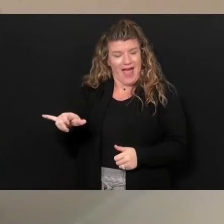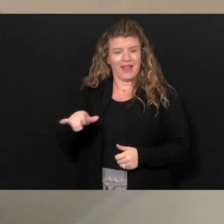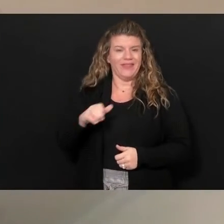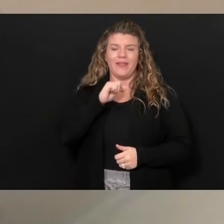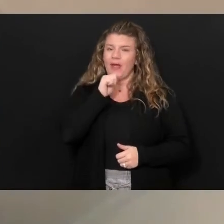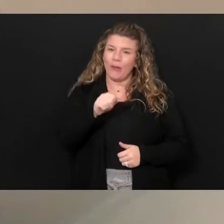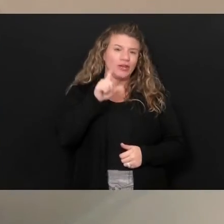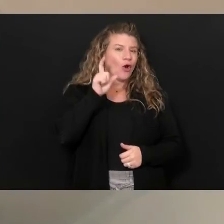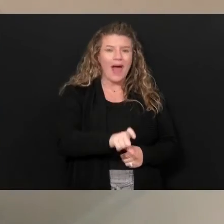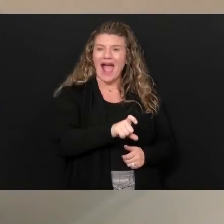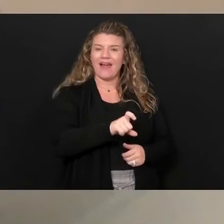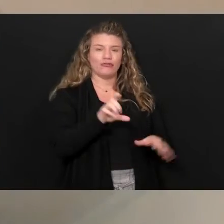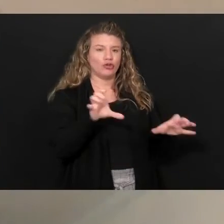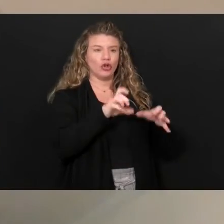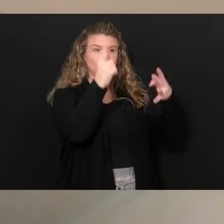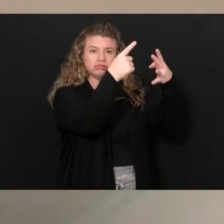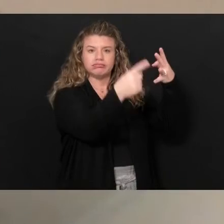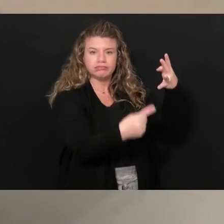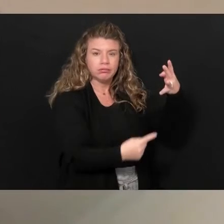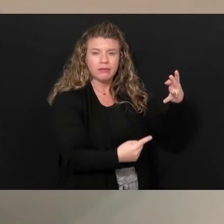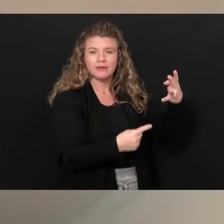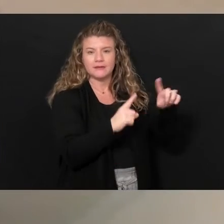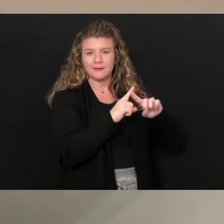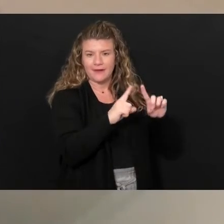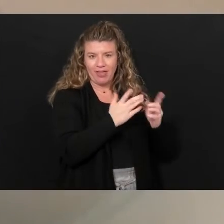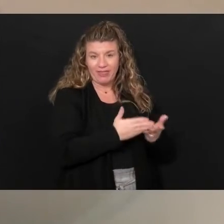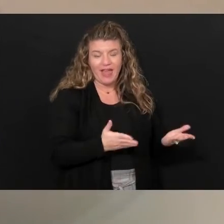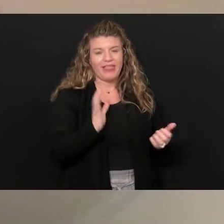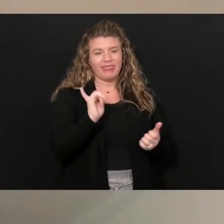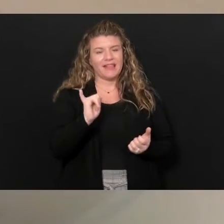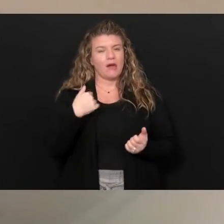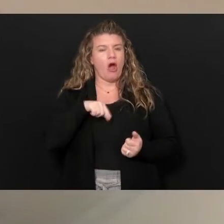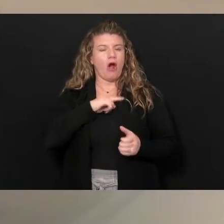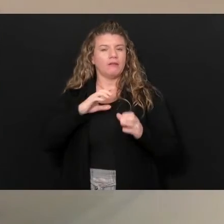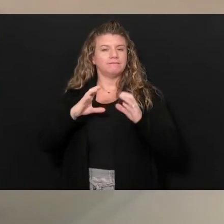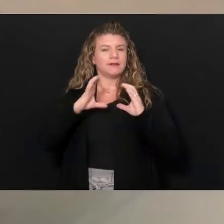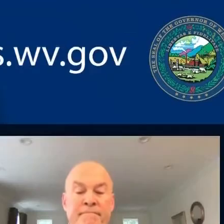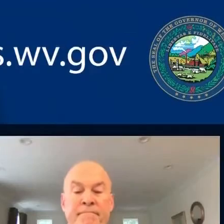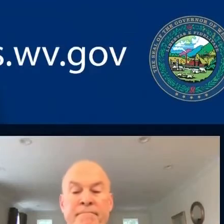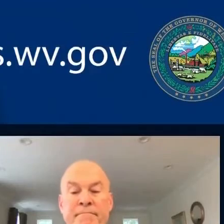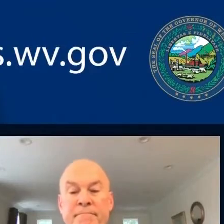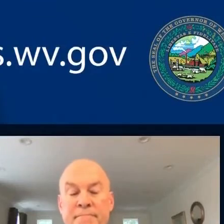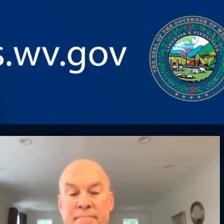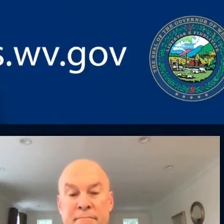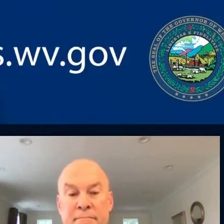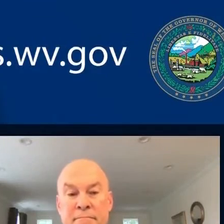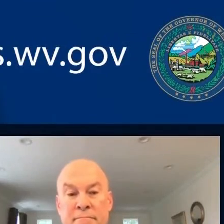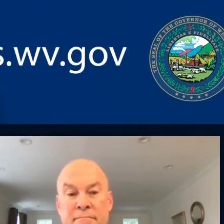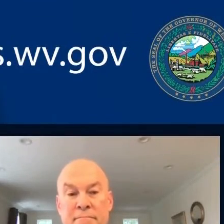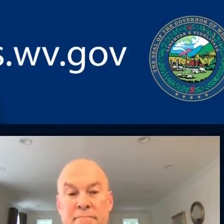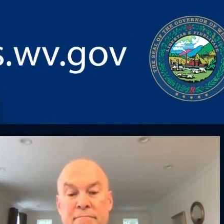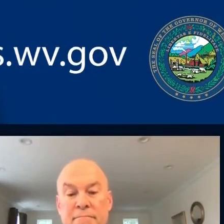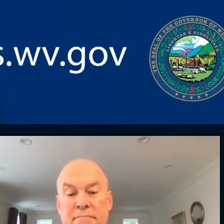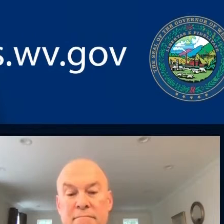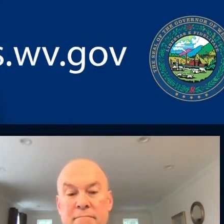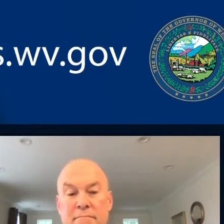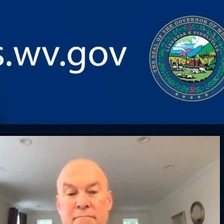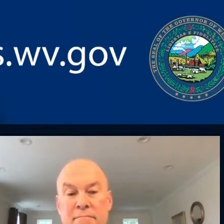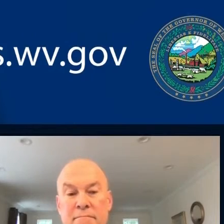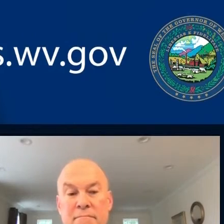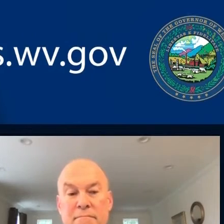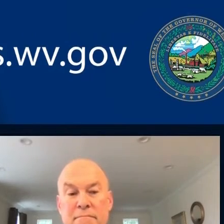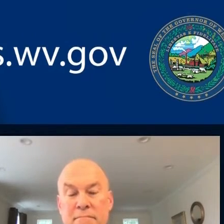number of mitigation measures. But that is what the governor and I talked about yesterday. All right, thank you, Phil. Governor, I'll turn it back